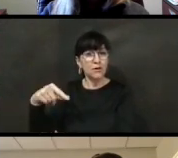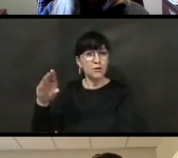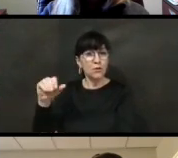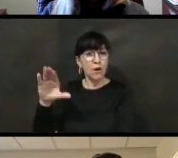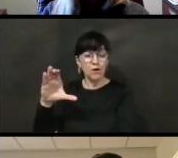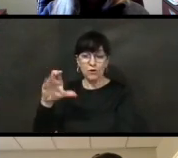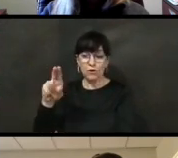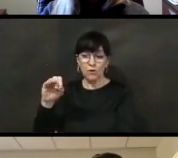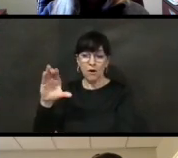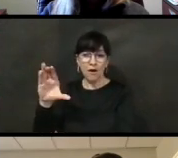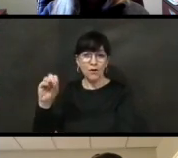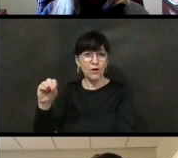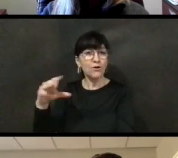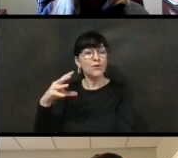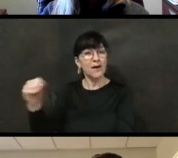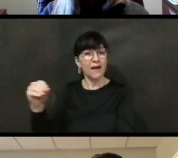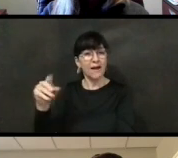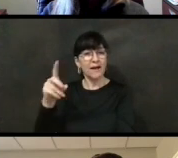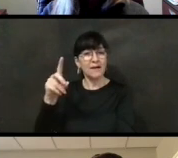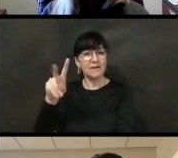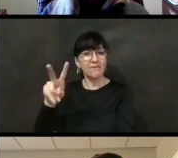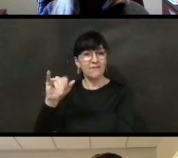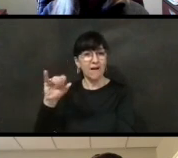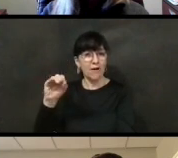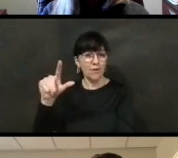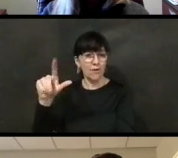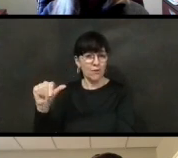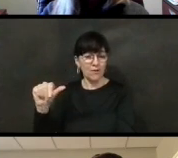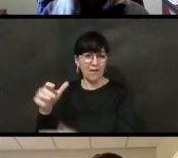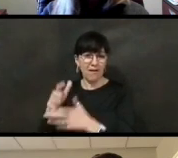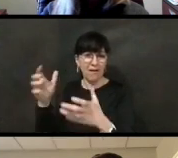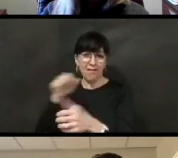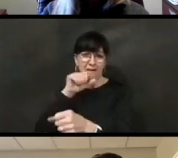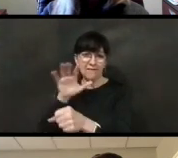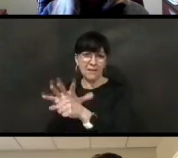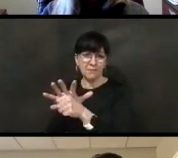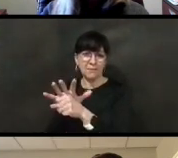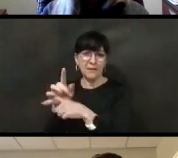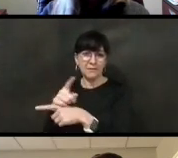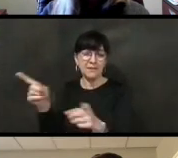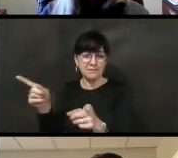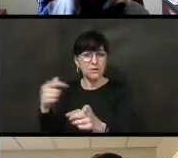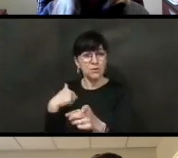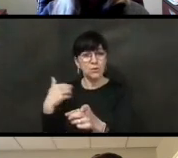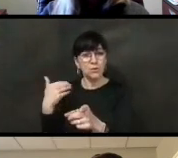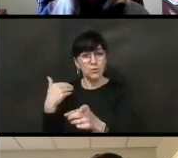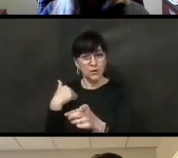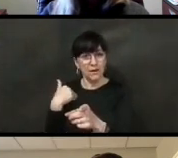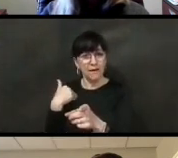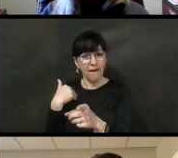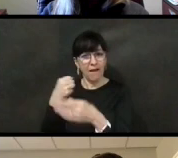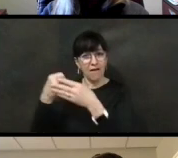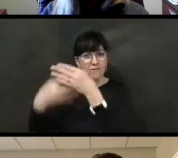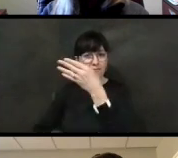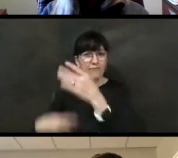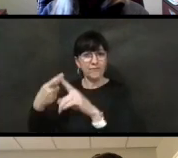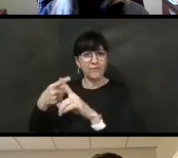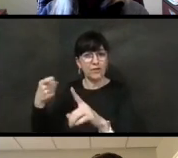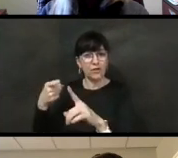and Biola. A lot of commitment here. And we have a number from our city council as well as